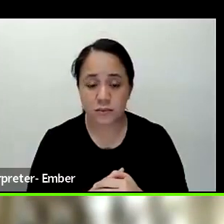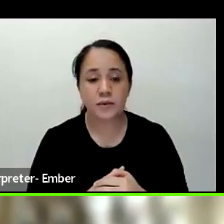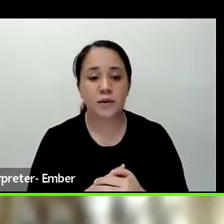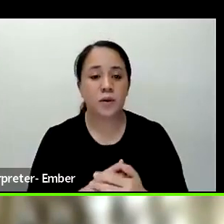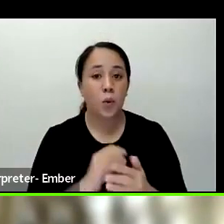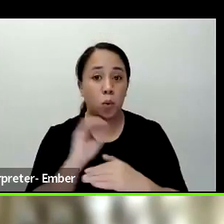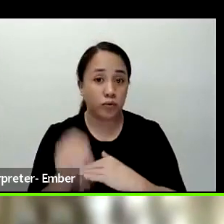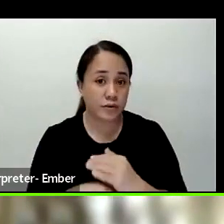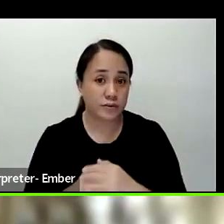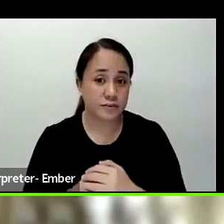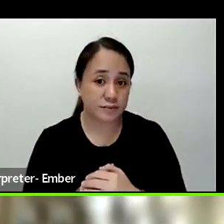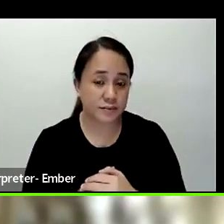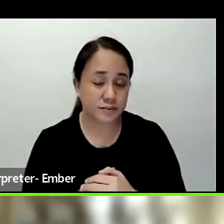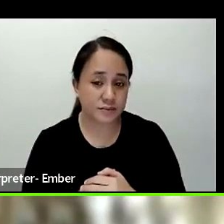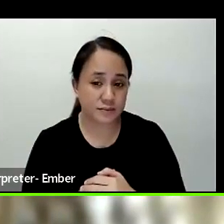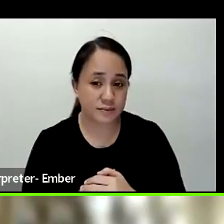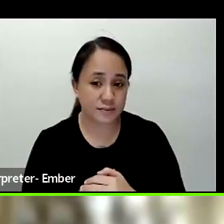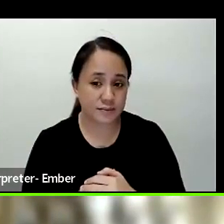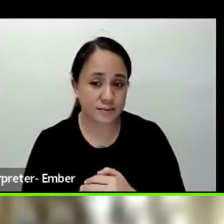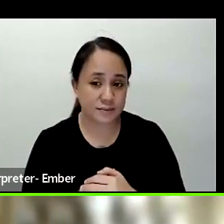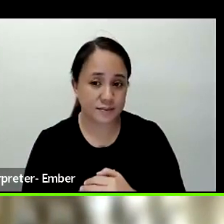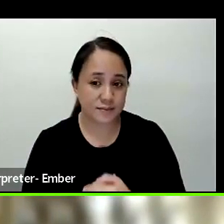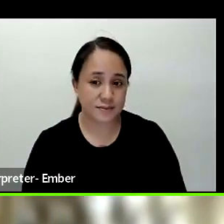ba doon?